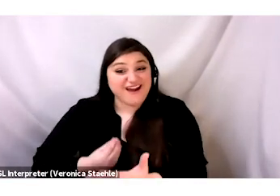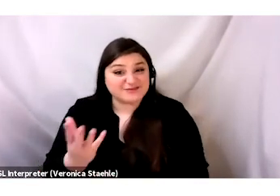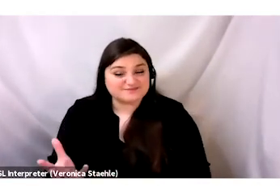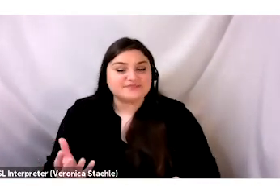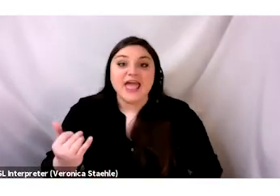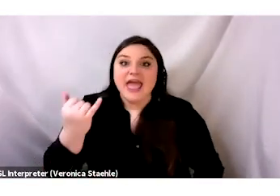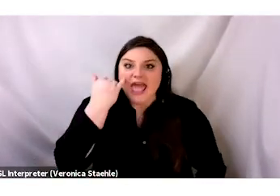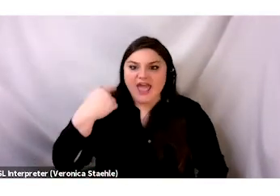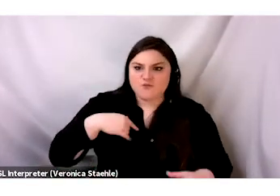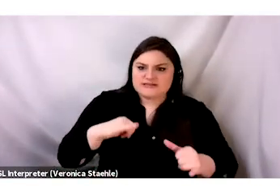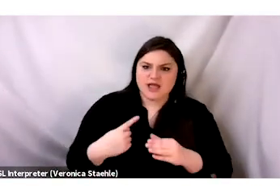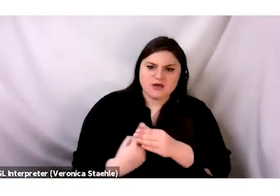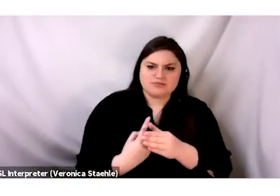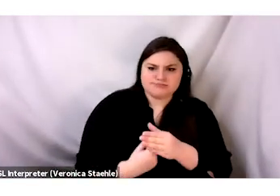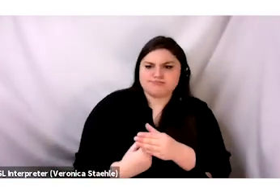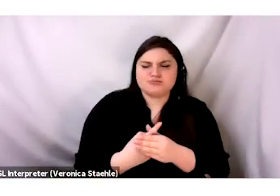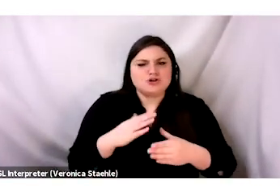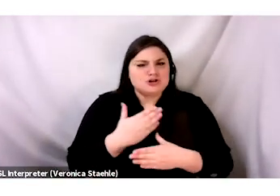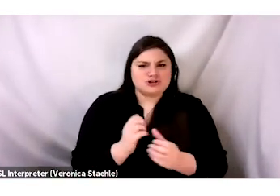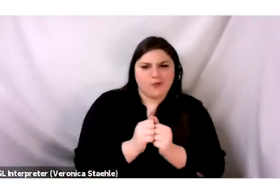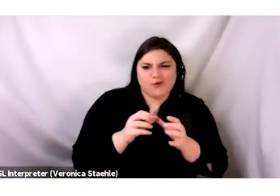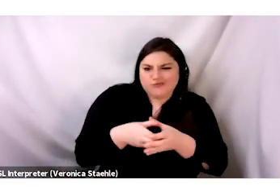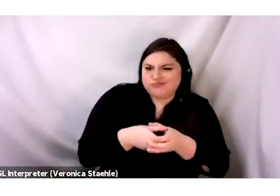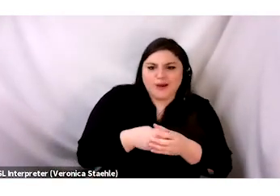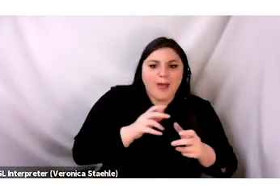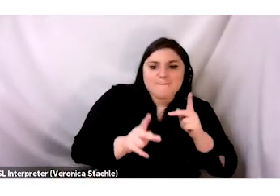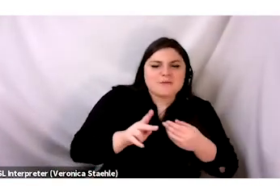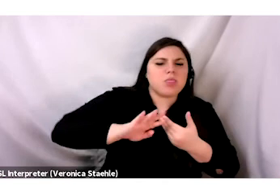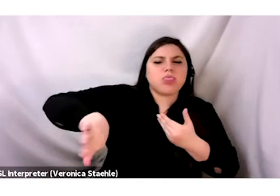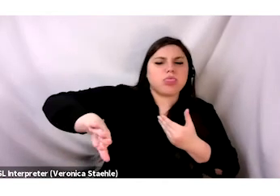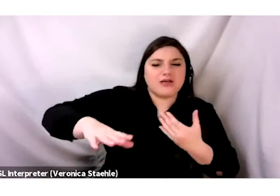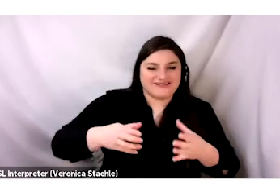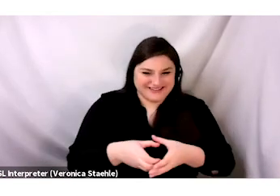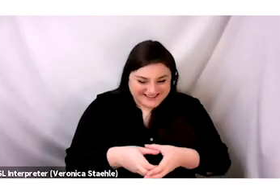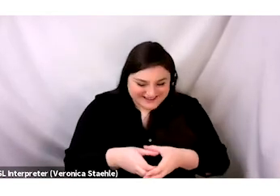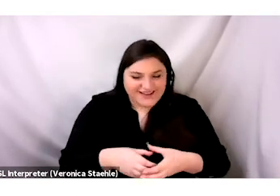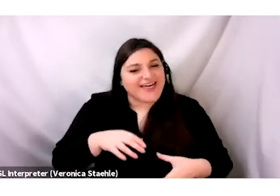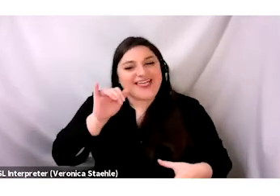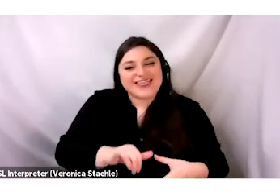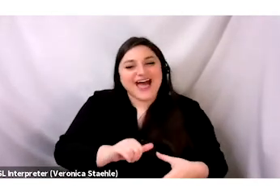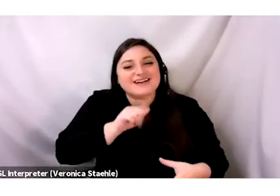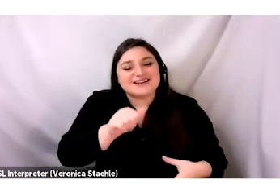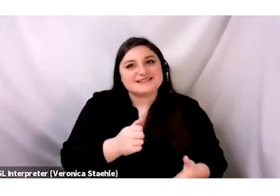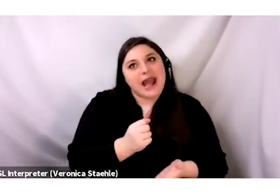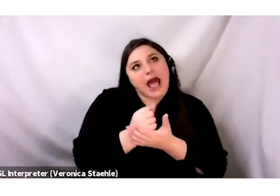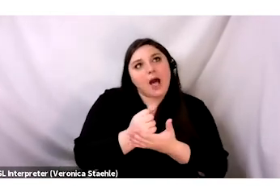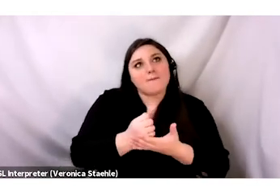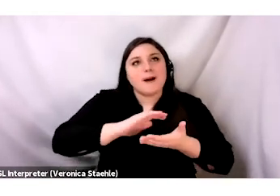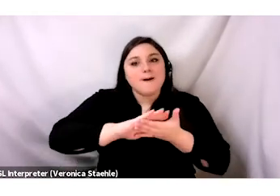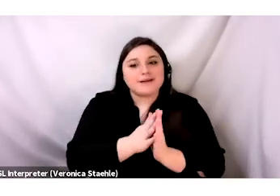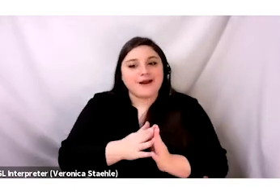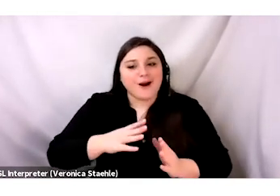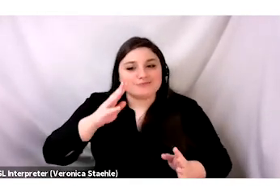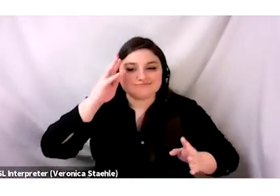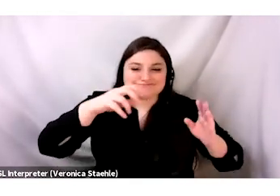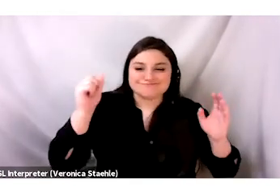If we are existing in silos, or we discount people for the decisions that we make, then we can't come to